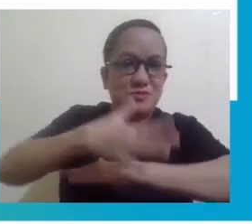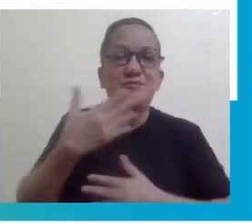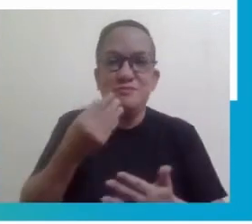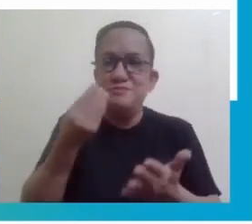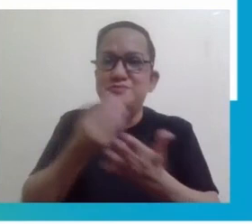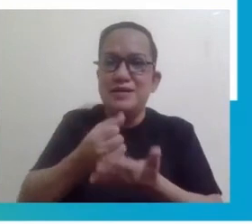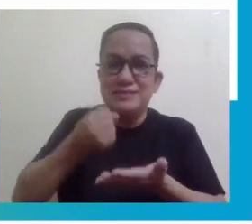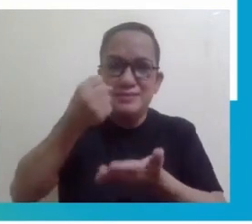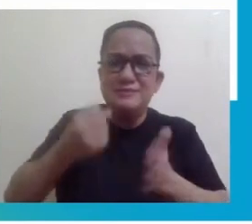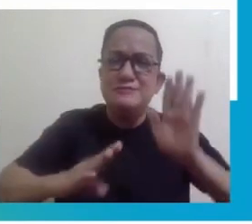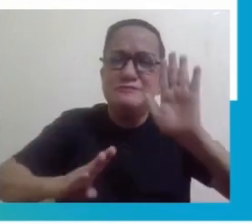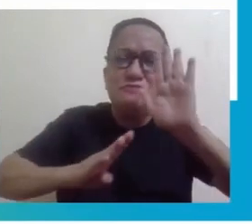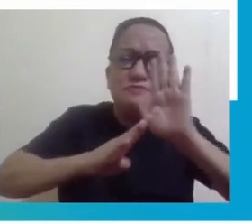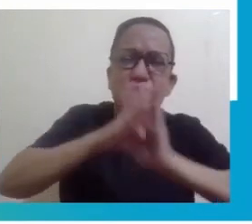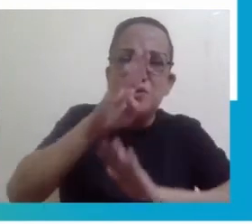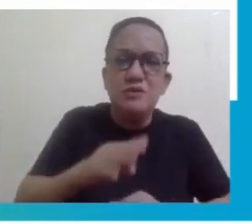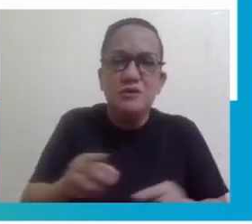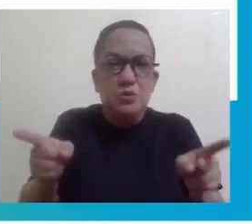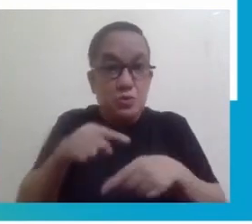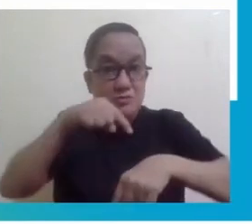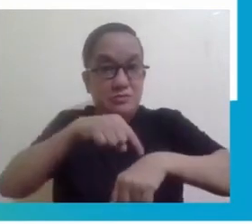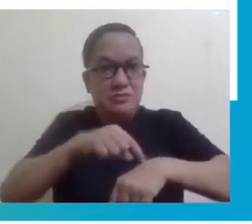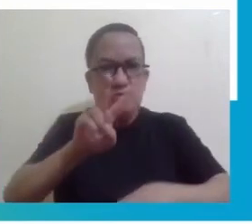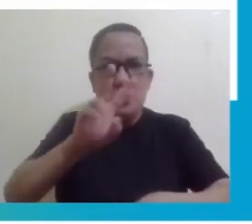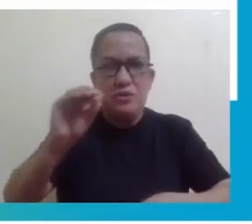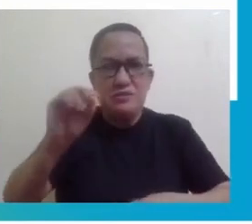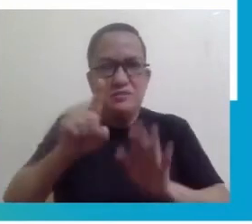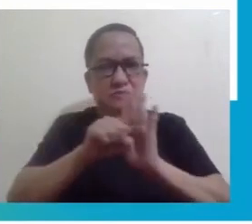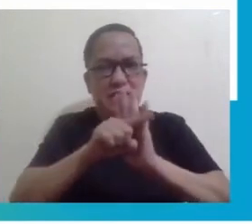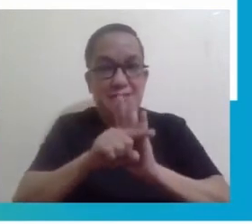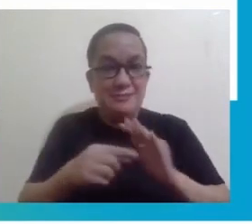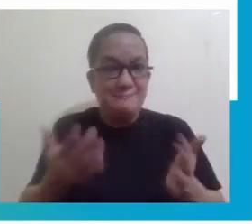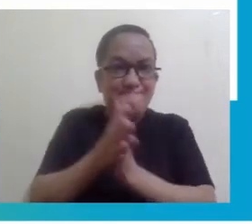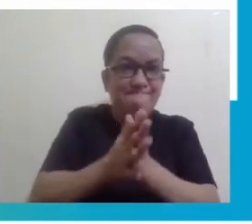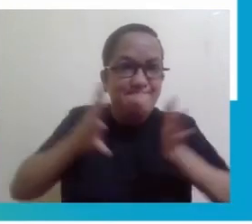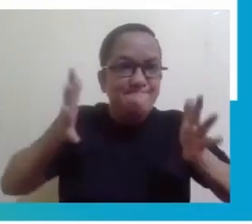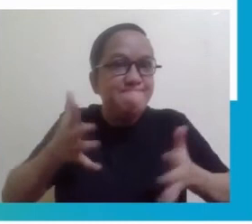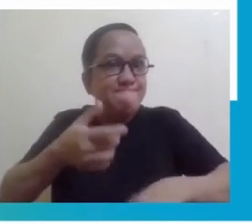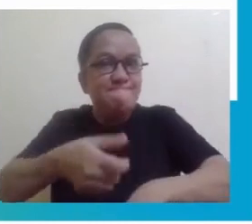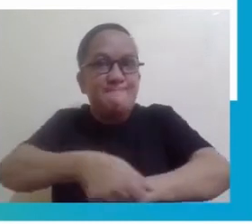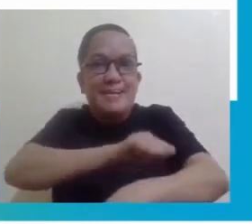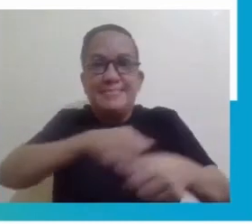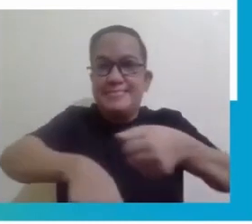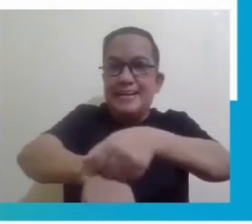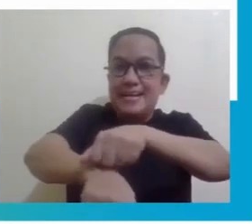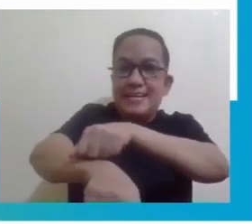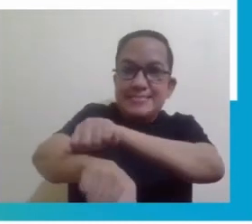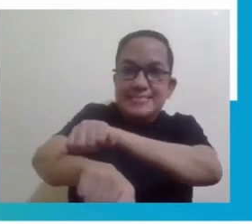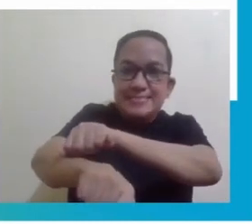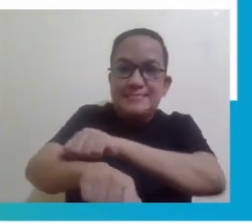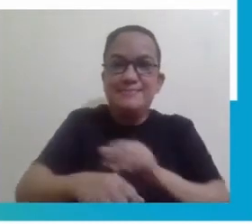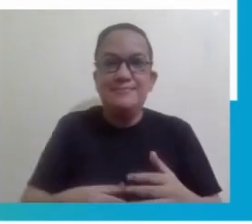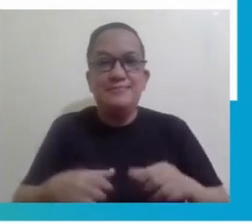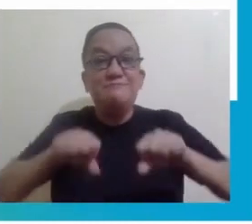have time for a quick break. President Massa, can I turn to you for any final words very quickly, as we